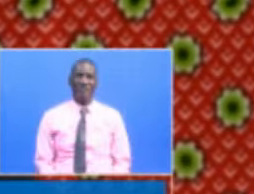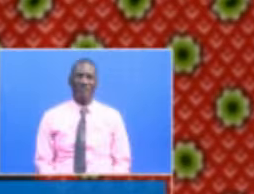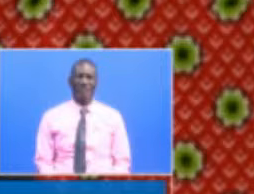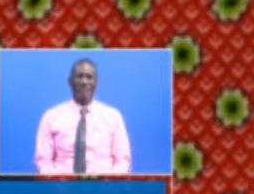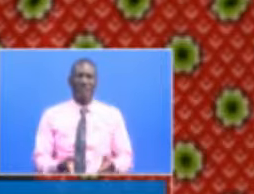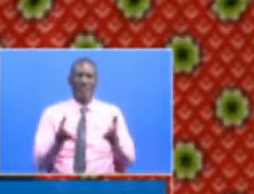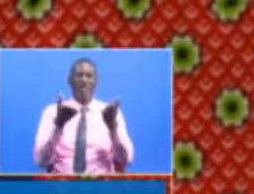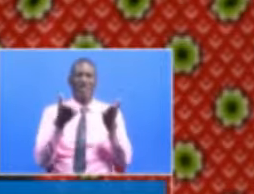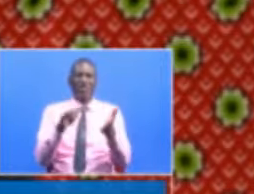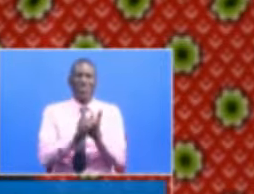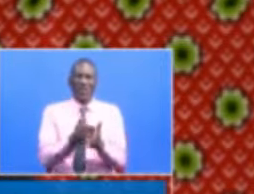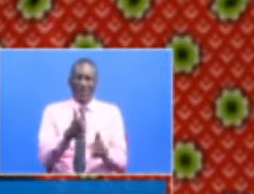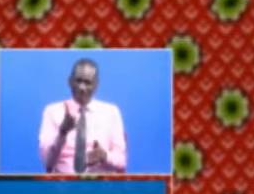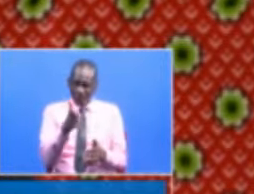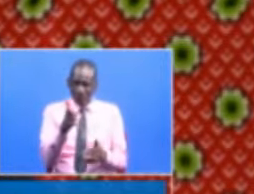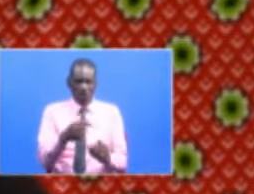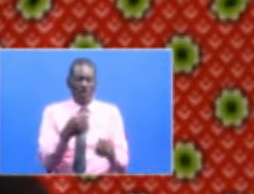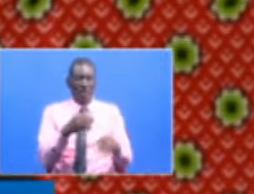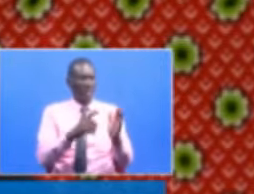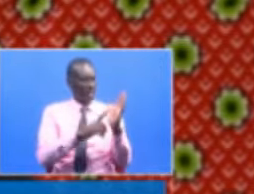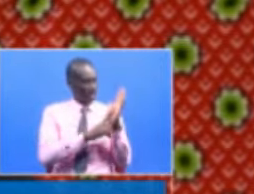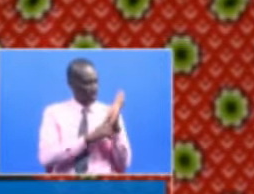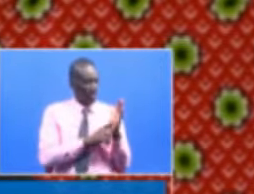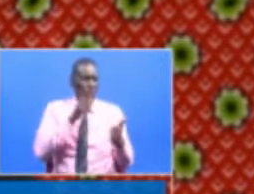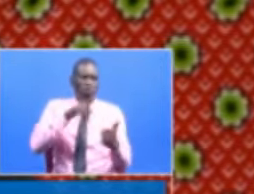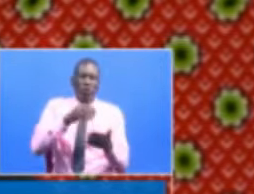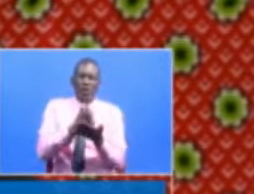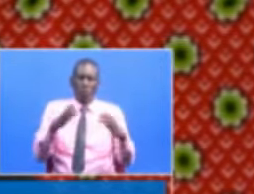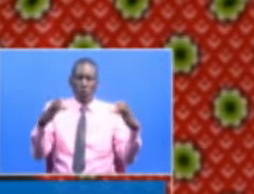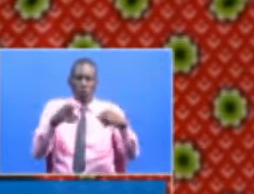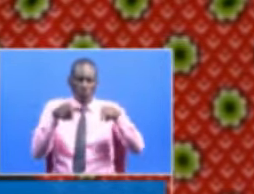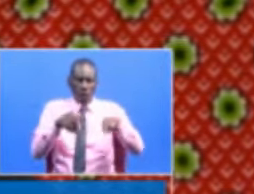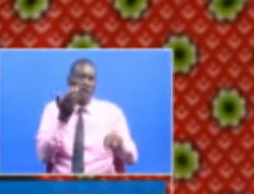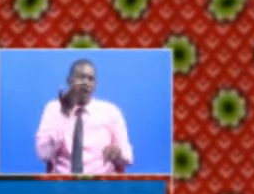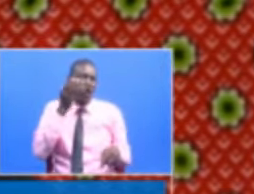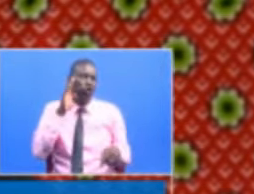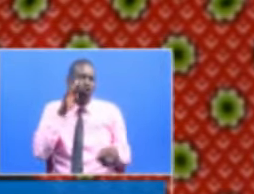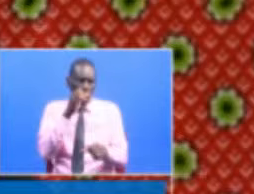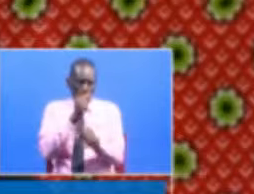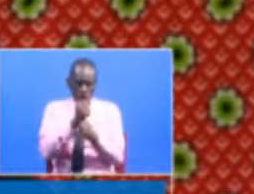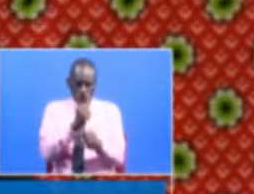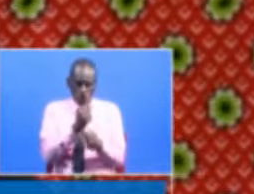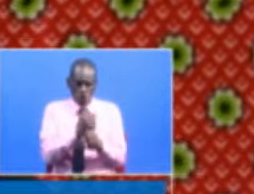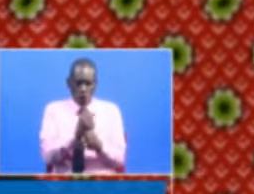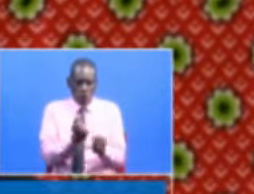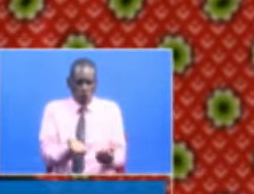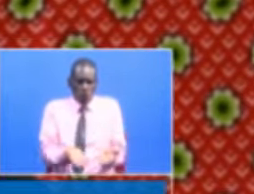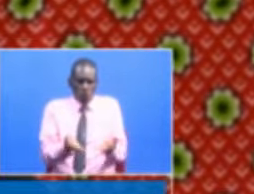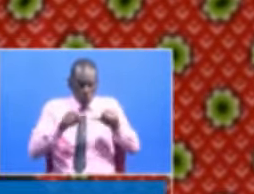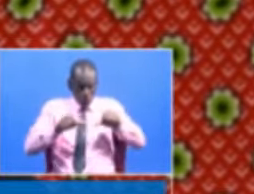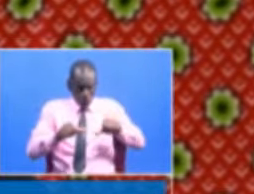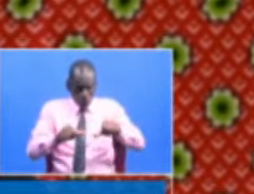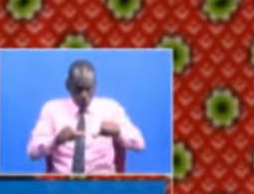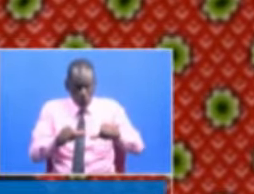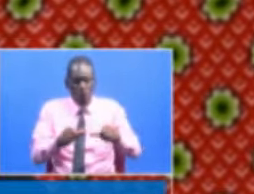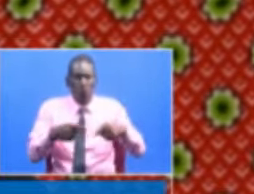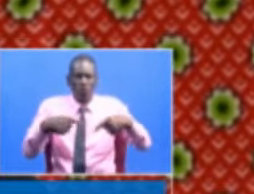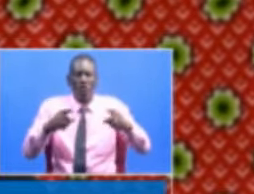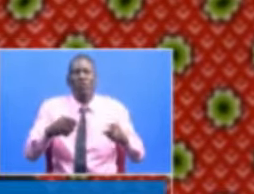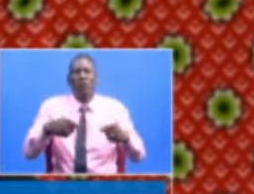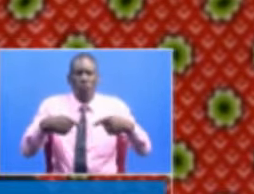That video is just an example of what some of the communities here in Isiolo are doing to build their resilience to drought, which is one of the